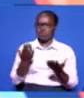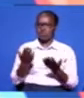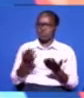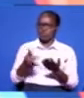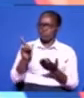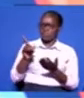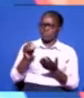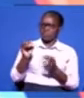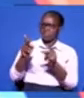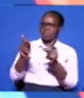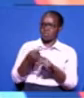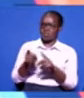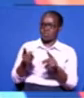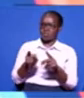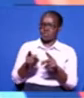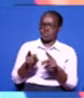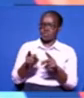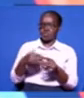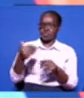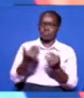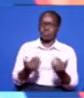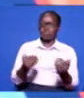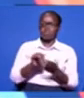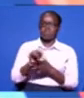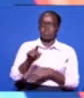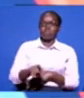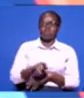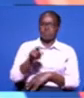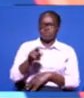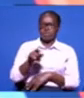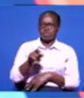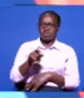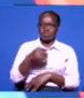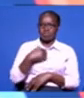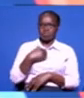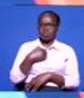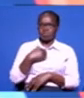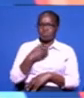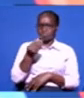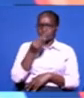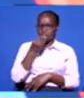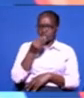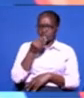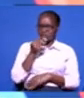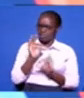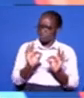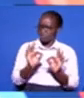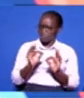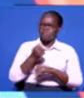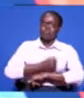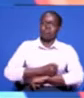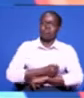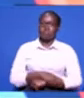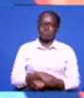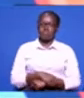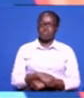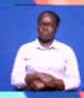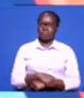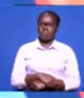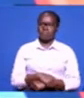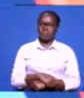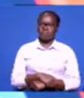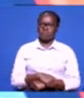but every child that needs it should at least have a meal, a nutritious meal in school, every child.